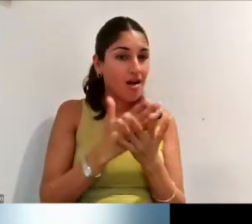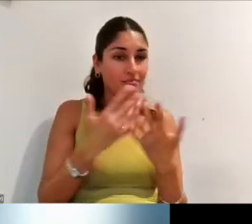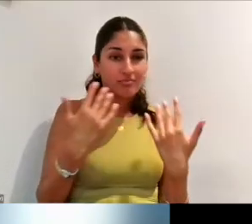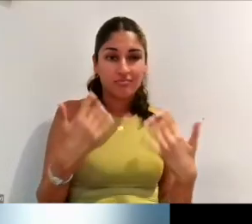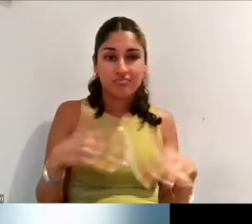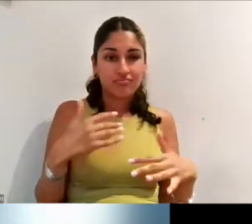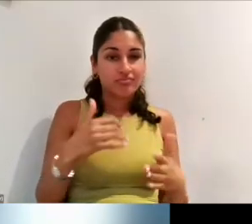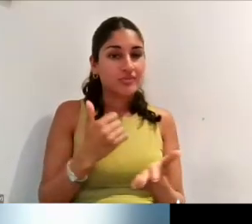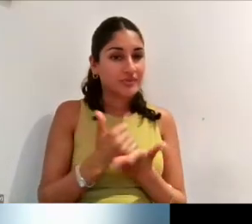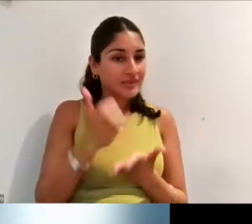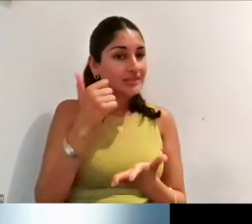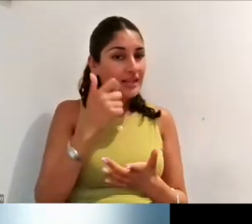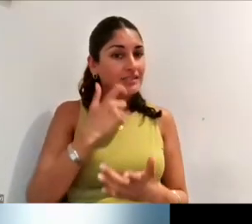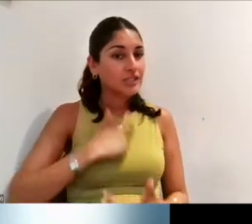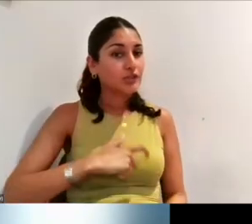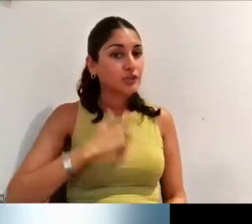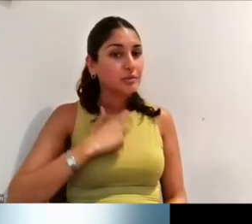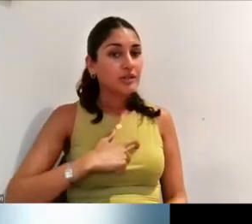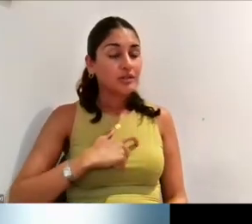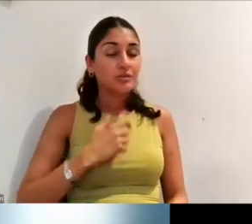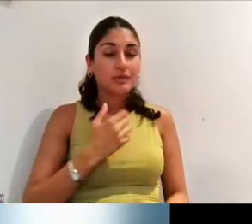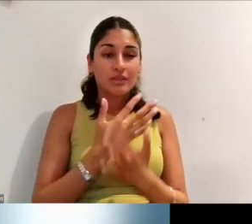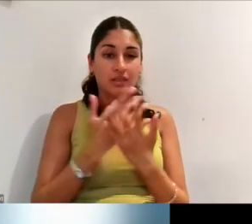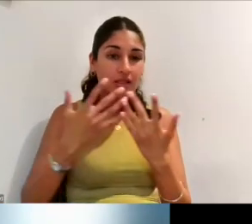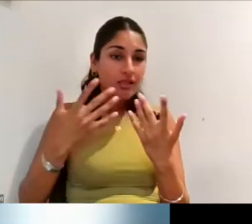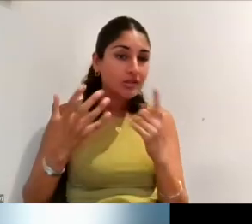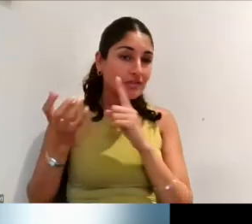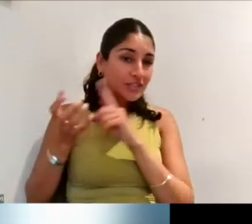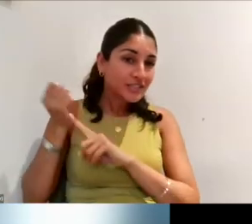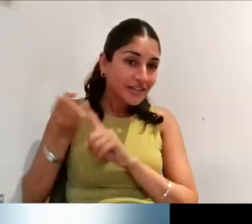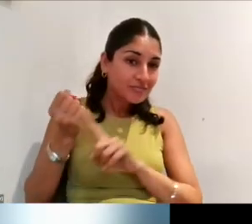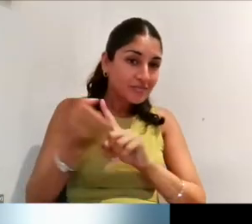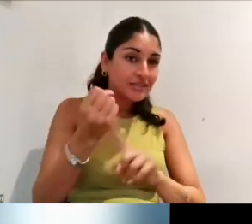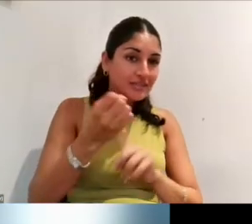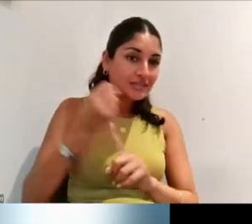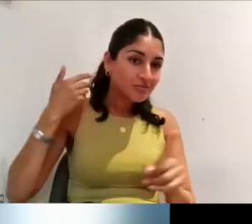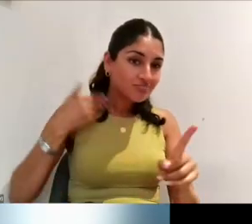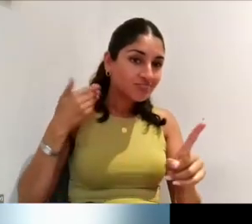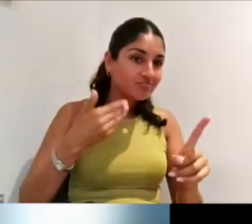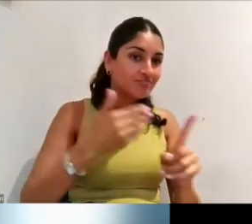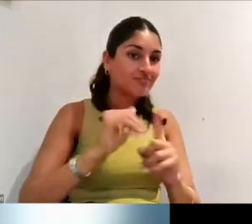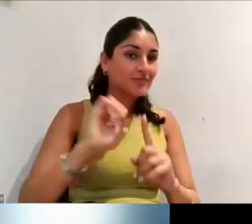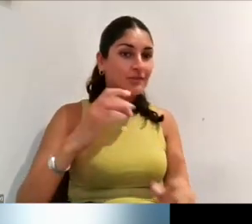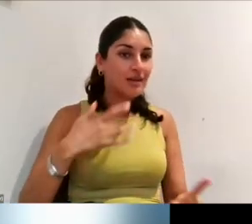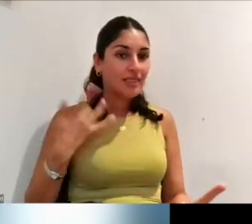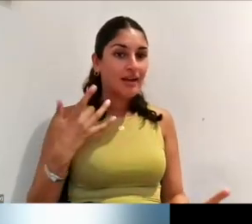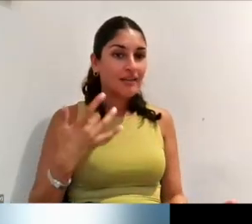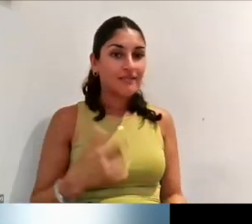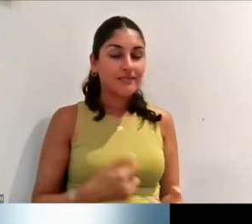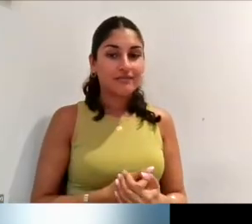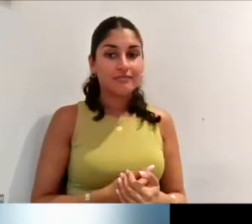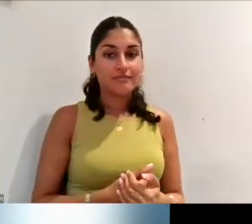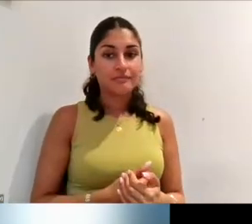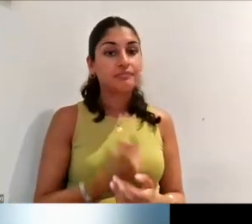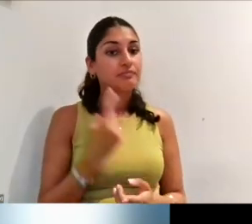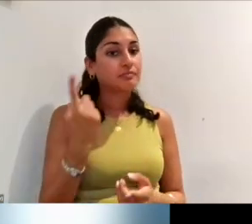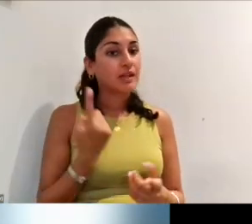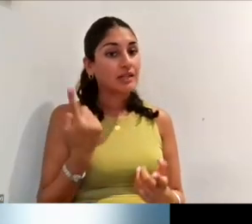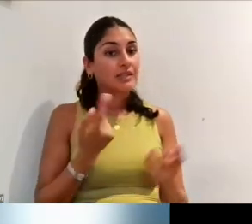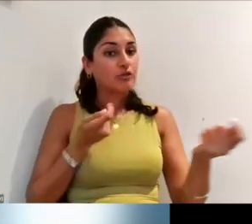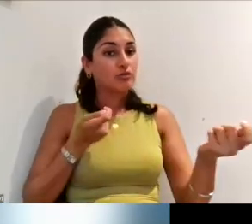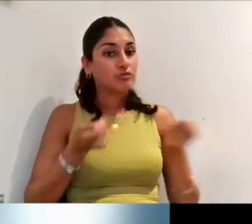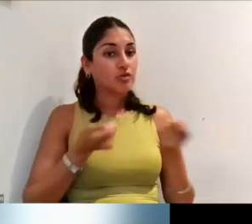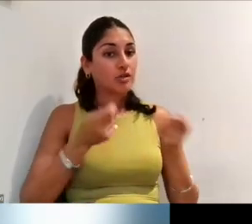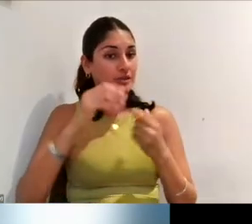with incredible achievements which she's shared with us. And she actually runs a South